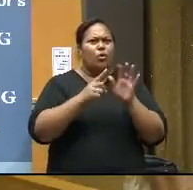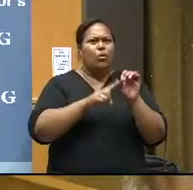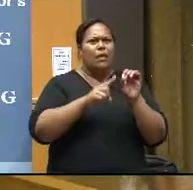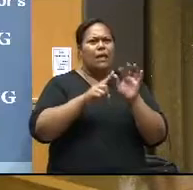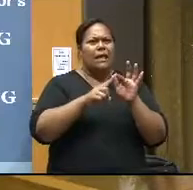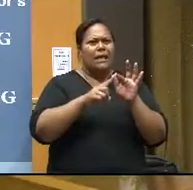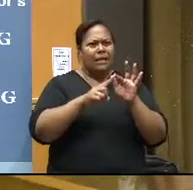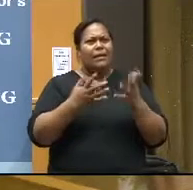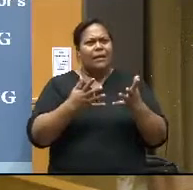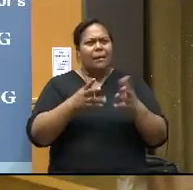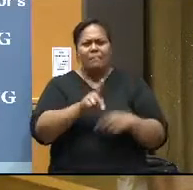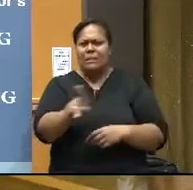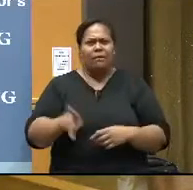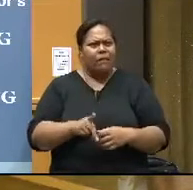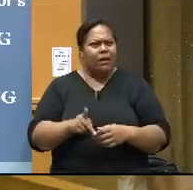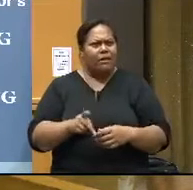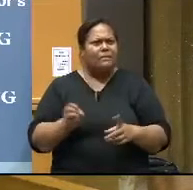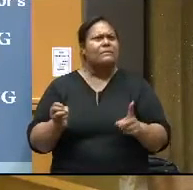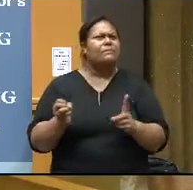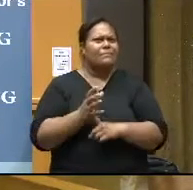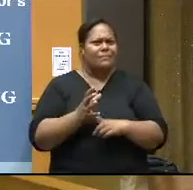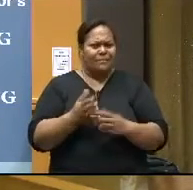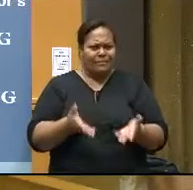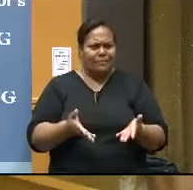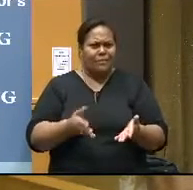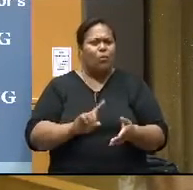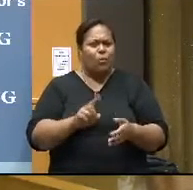that will make our Pacific students more successful.